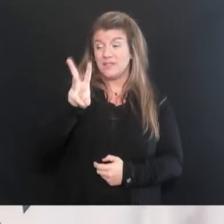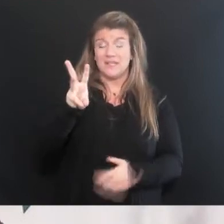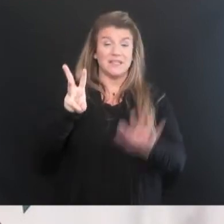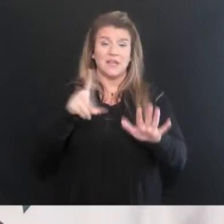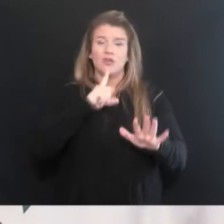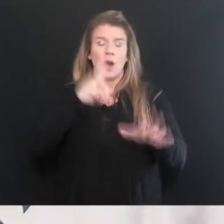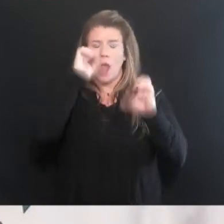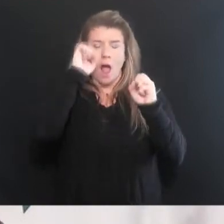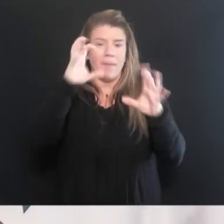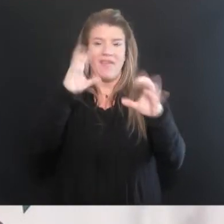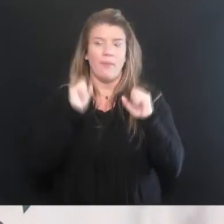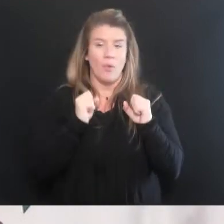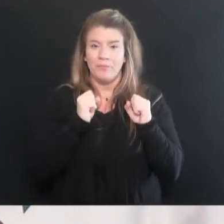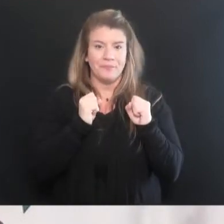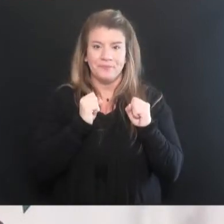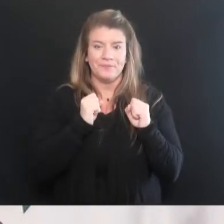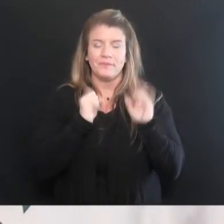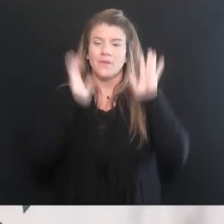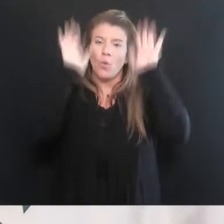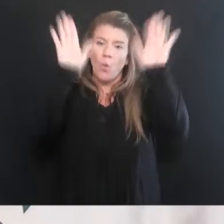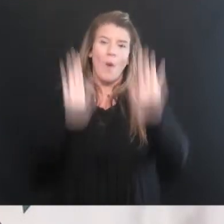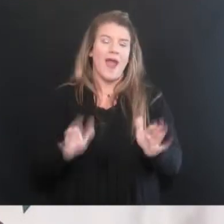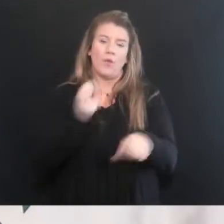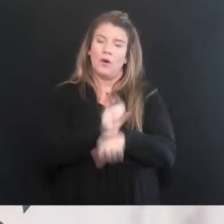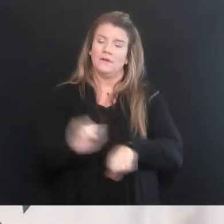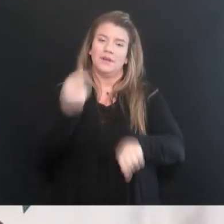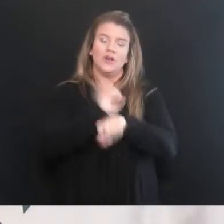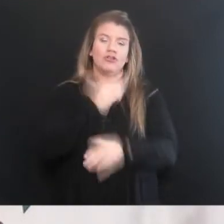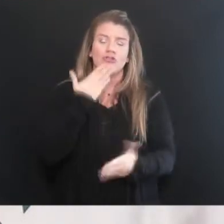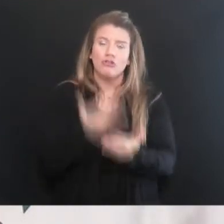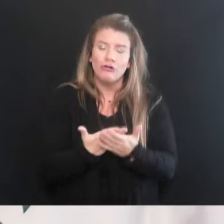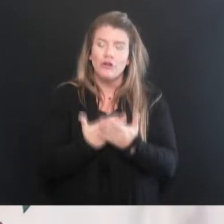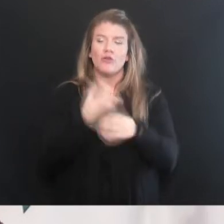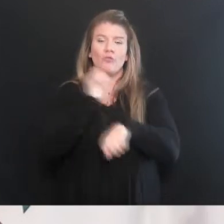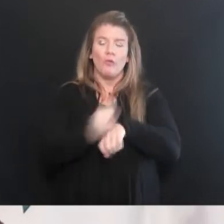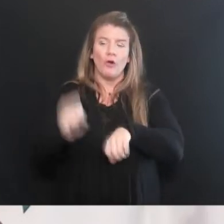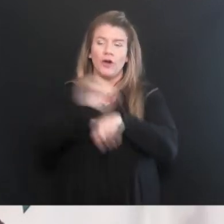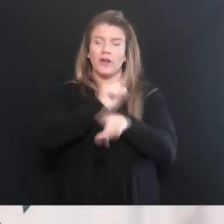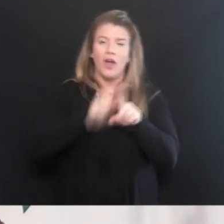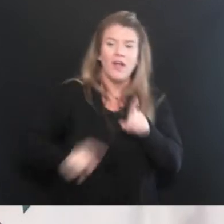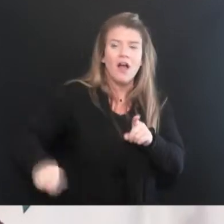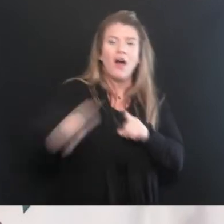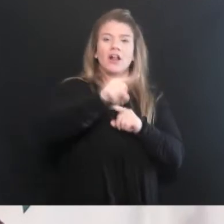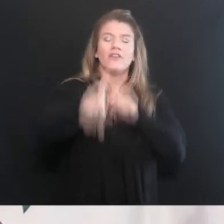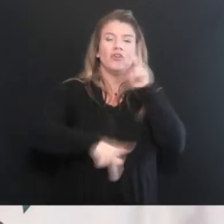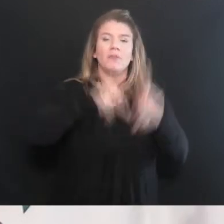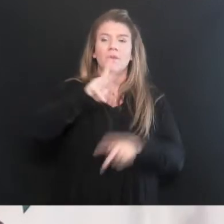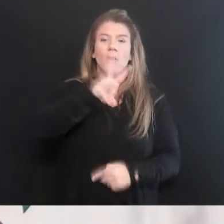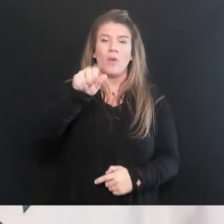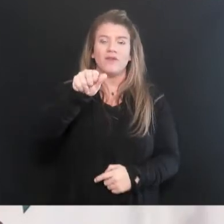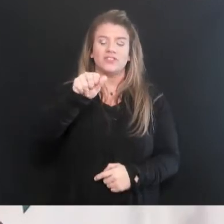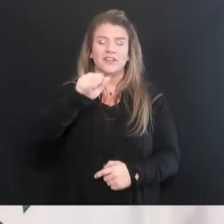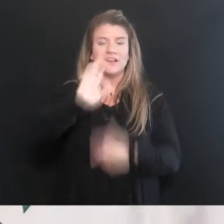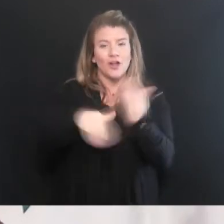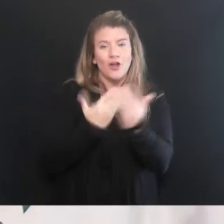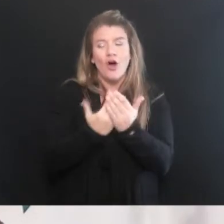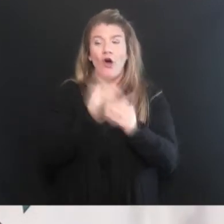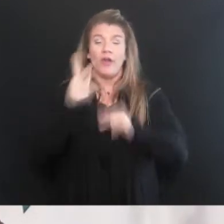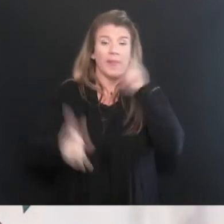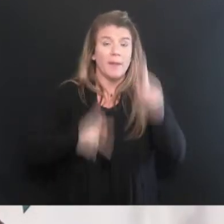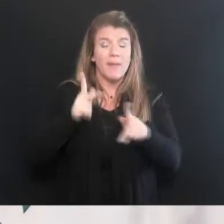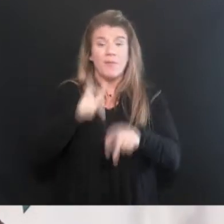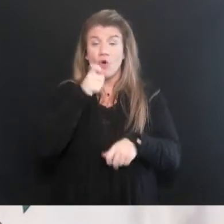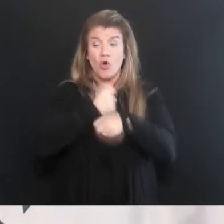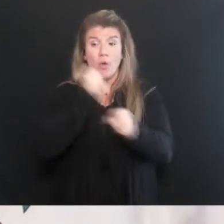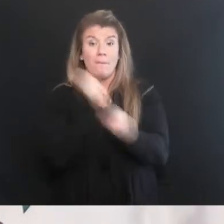unbelievable. Unbelievable. So way to go. Way to go, all you out there in West Virginia land and everything, and all the people that make